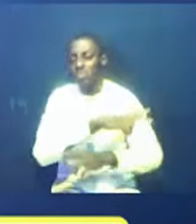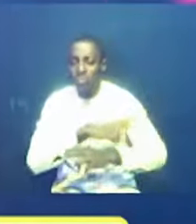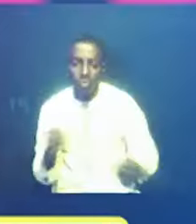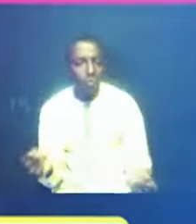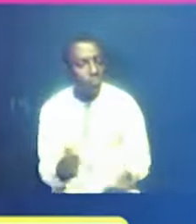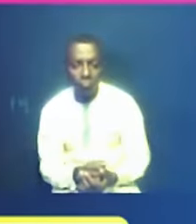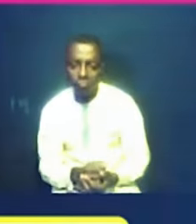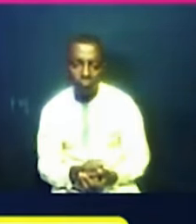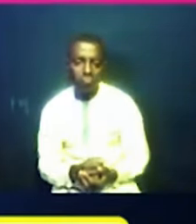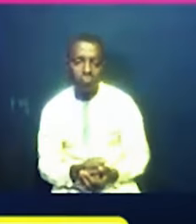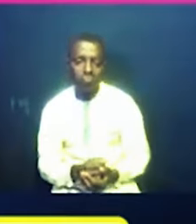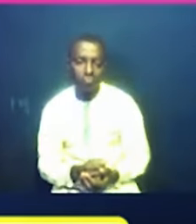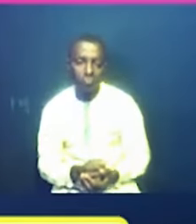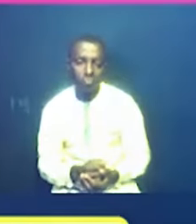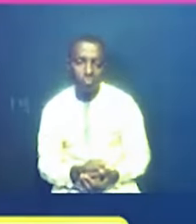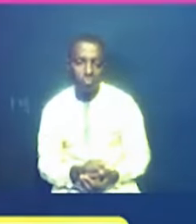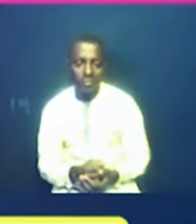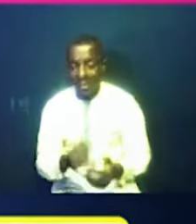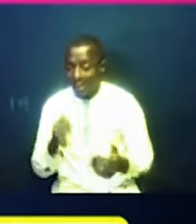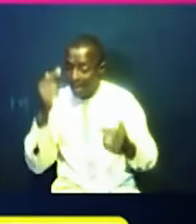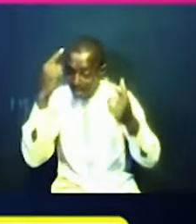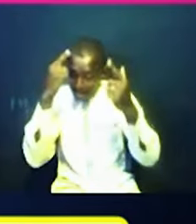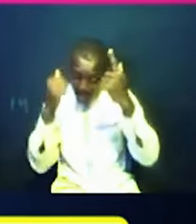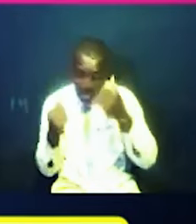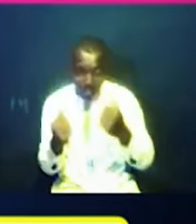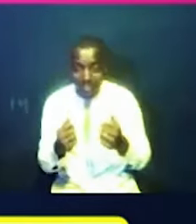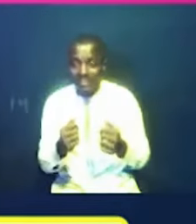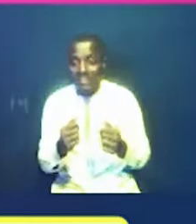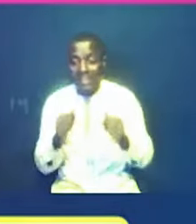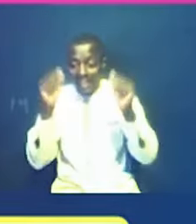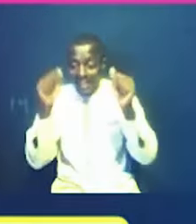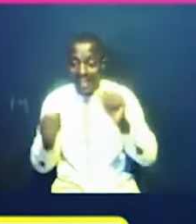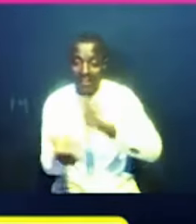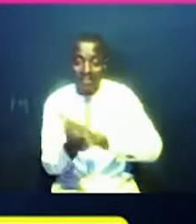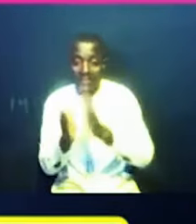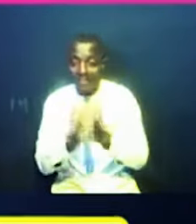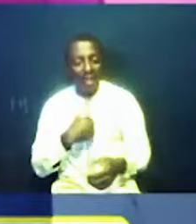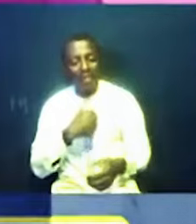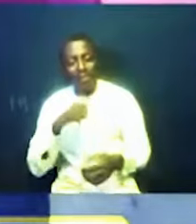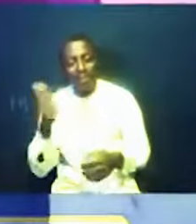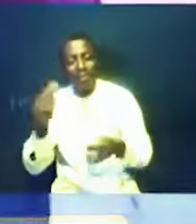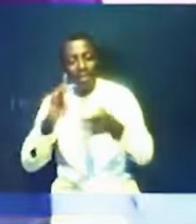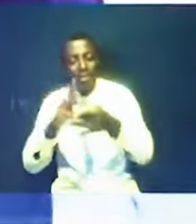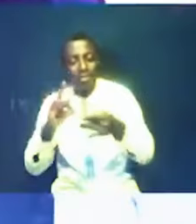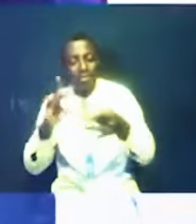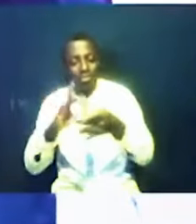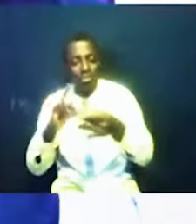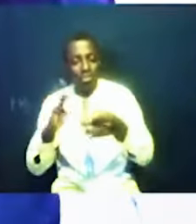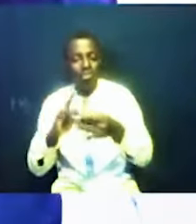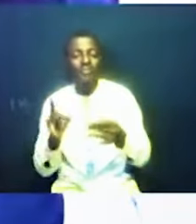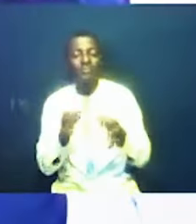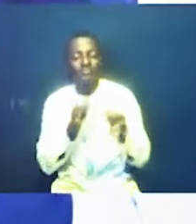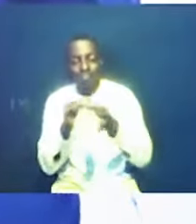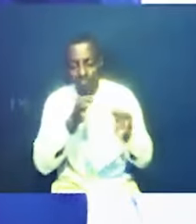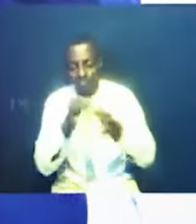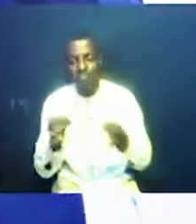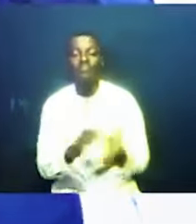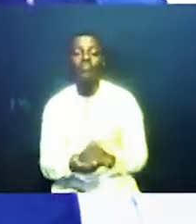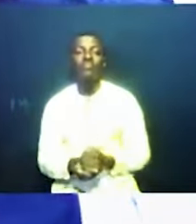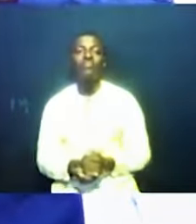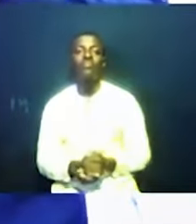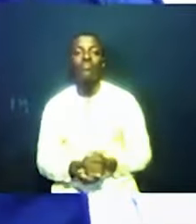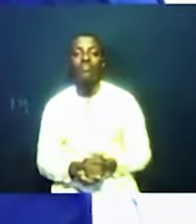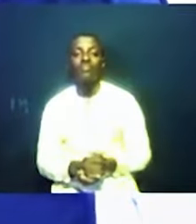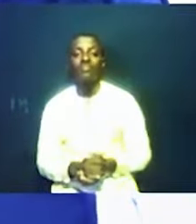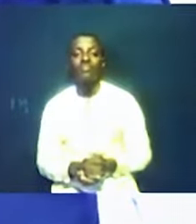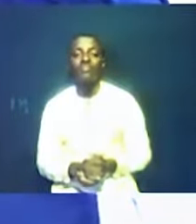consequences could be dire. Now let's visit Eli's home.